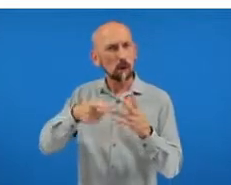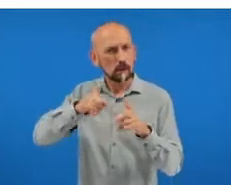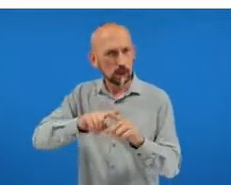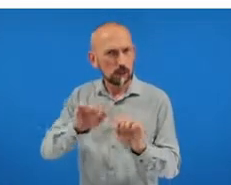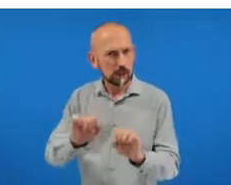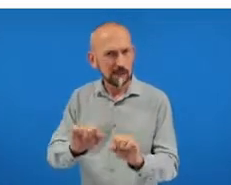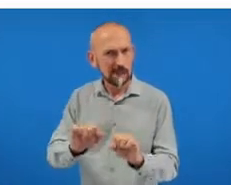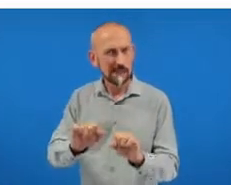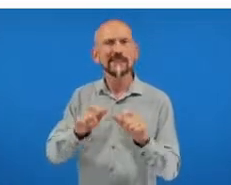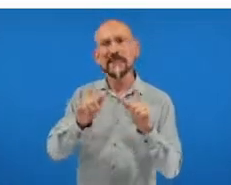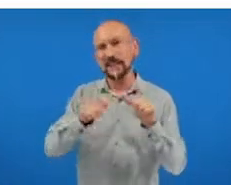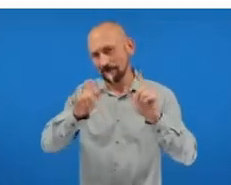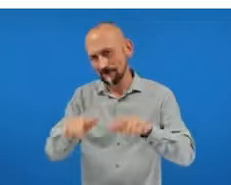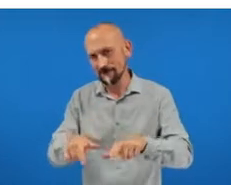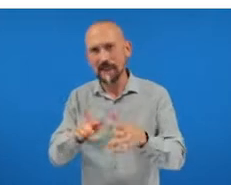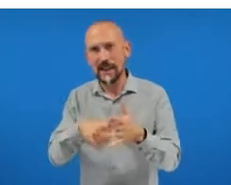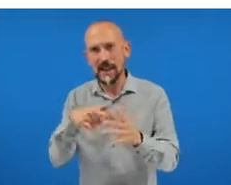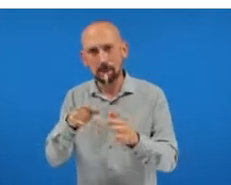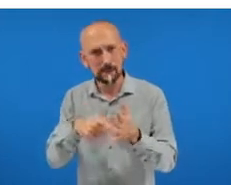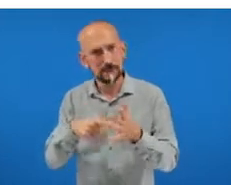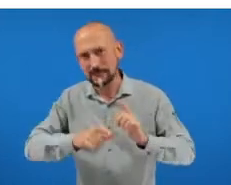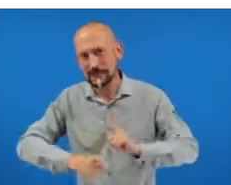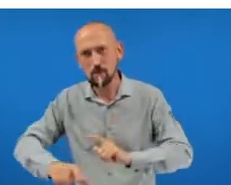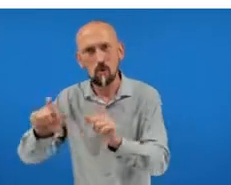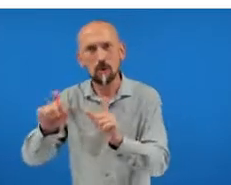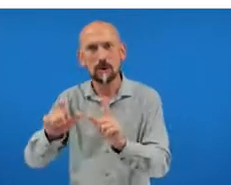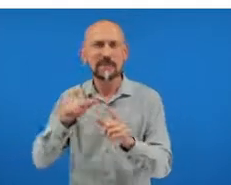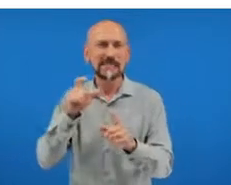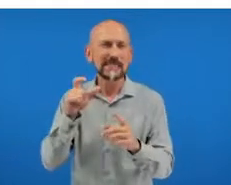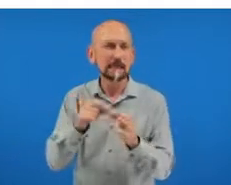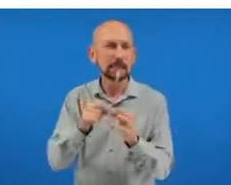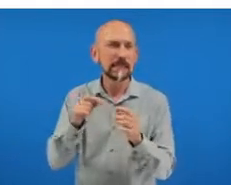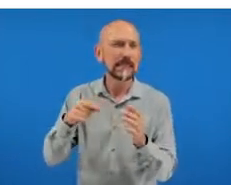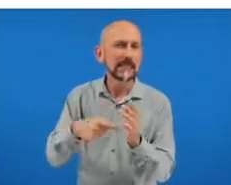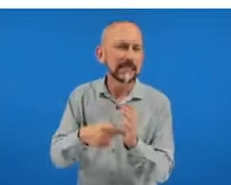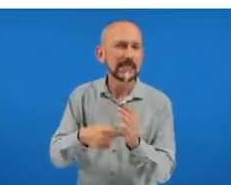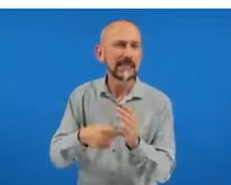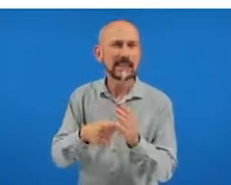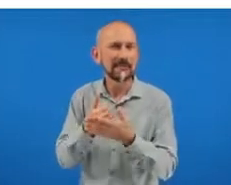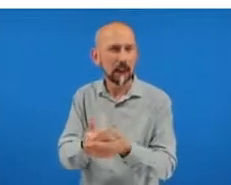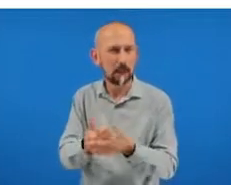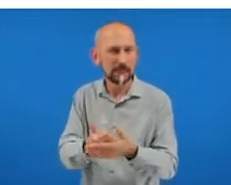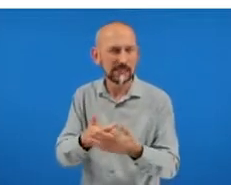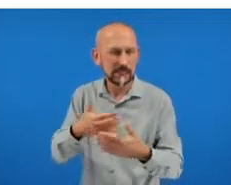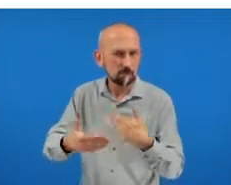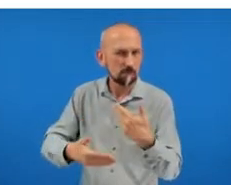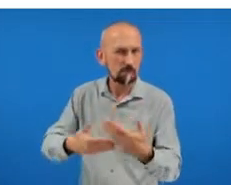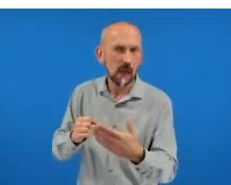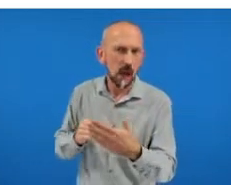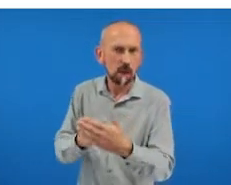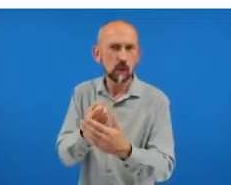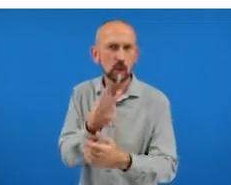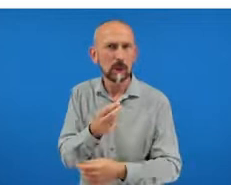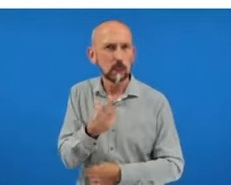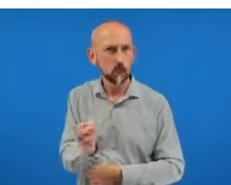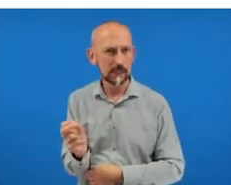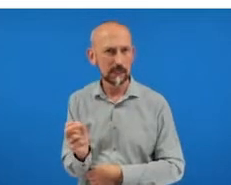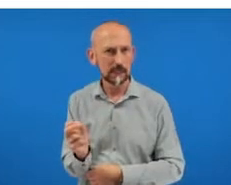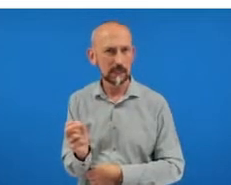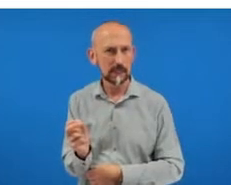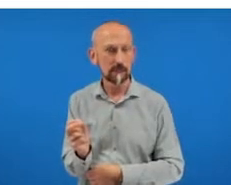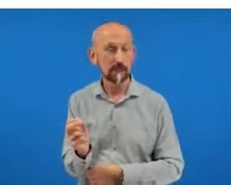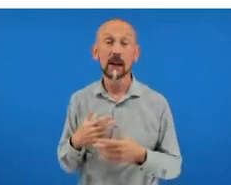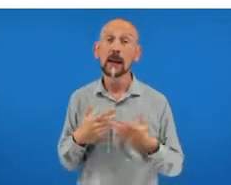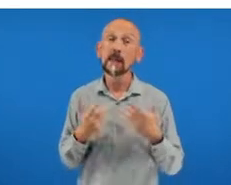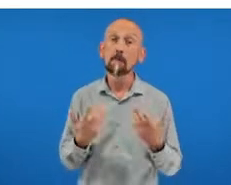services, working as a CBT therapist up until 2020. So currently I am doing